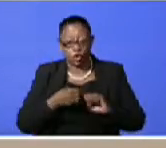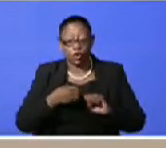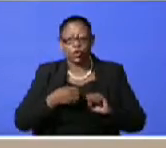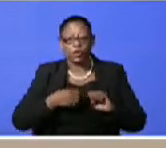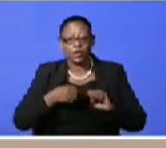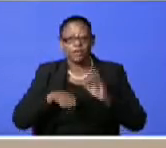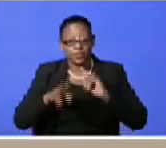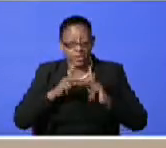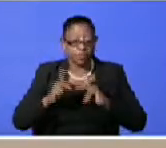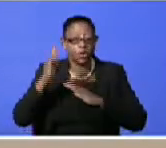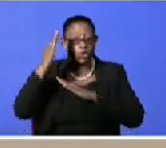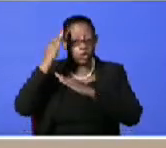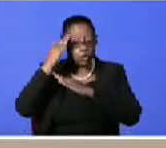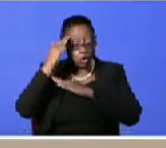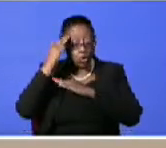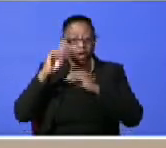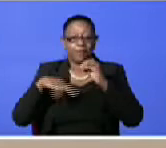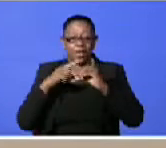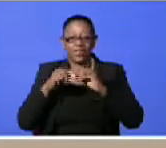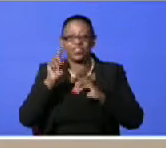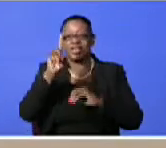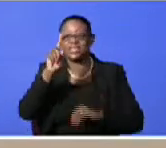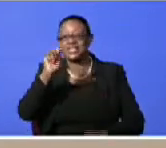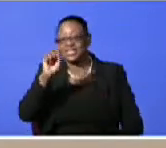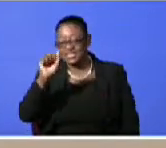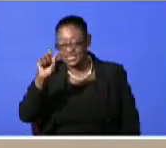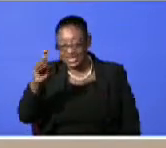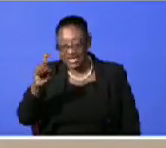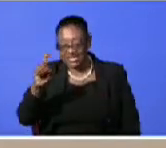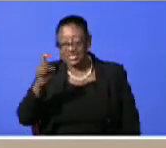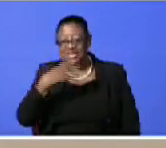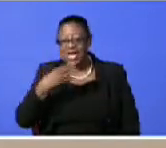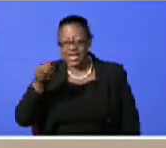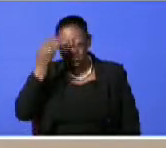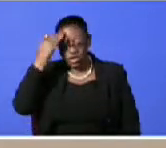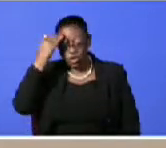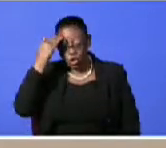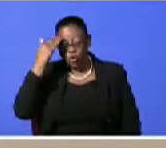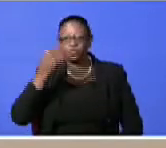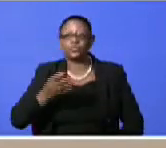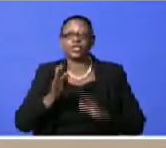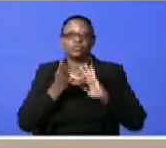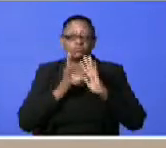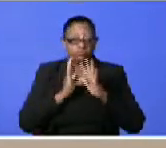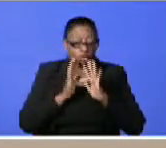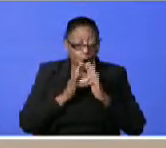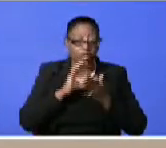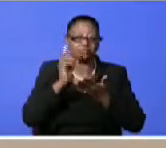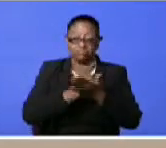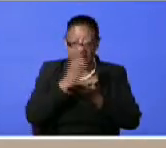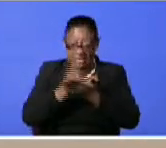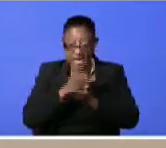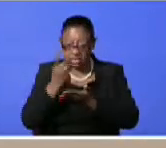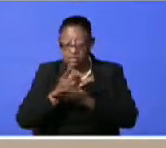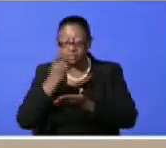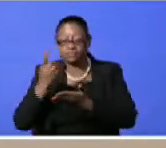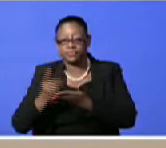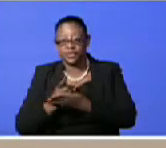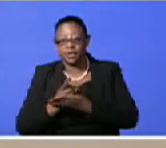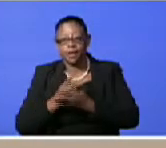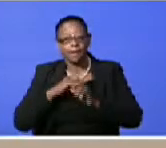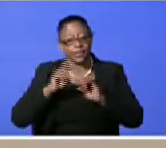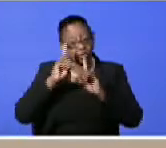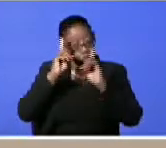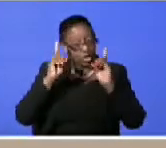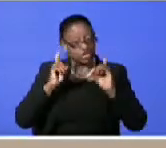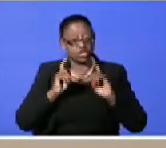tax for over a year now. They were aware of what it would mean. They were consulted. That was discussed. I think their question may